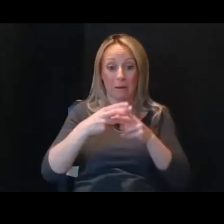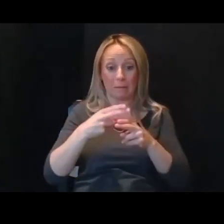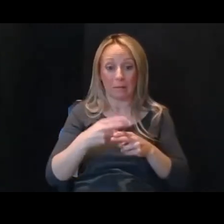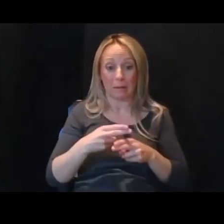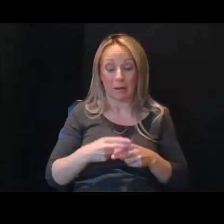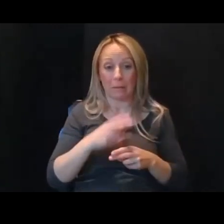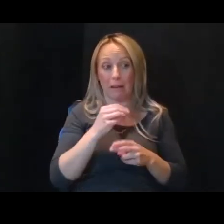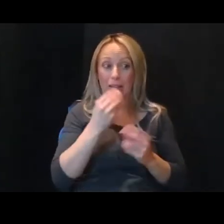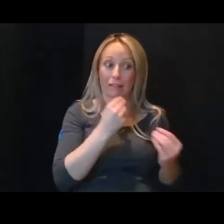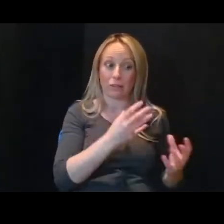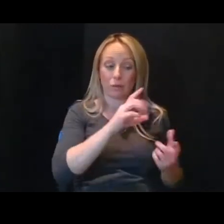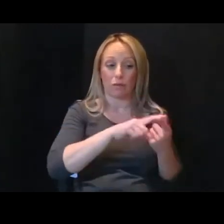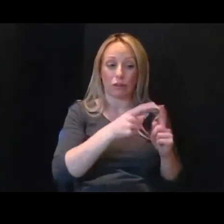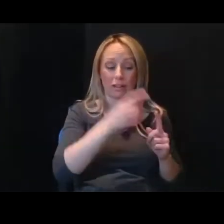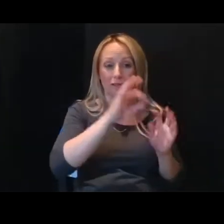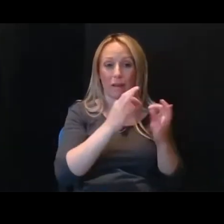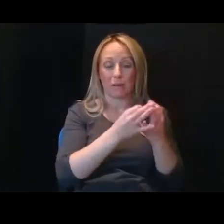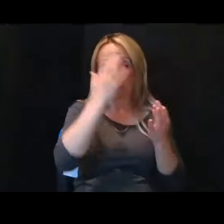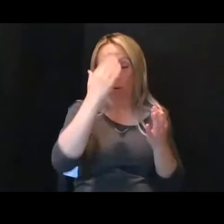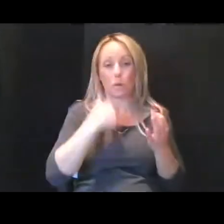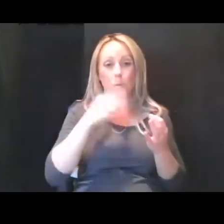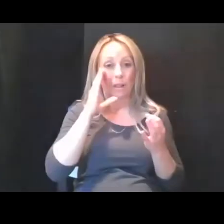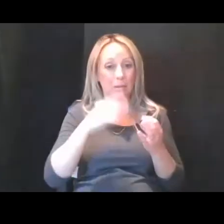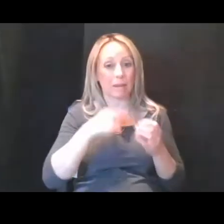calling. We'll review the signs and symptoms